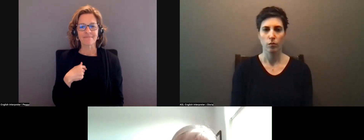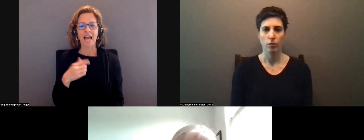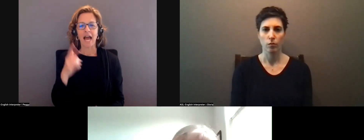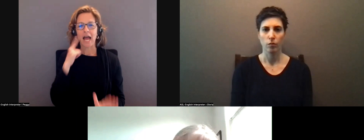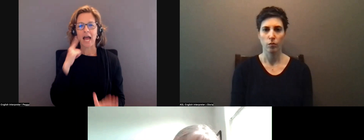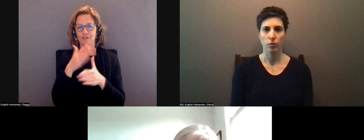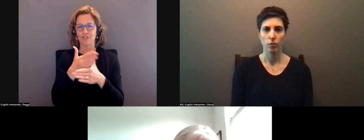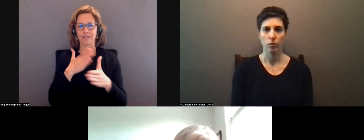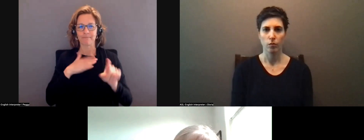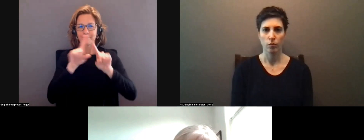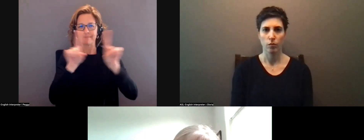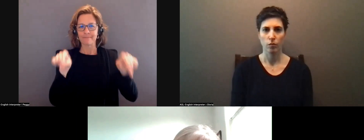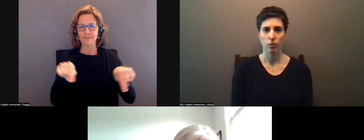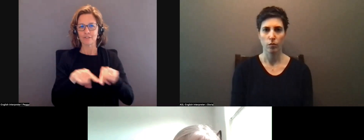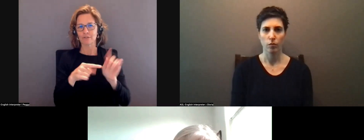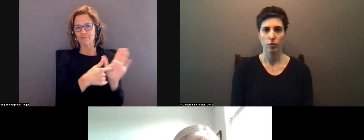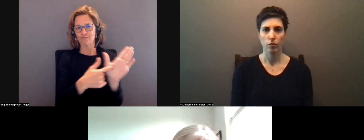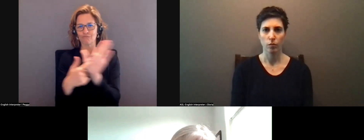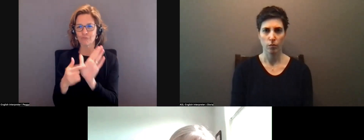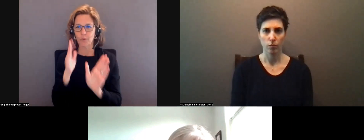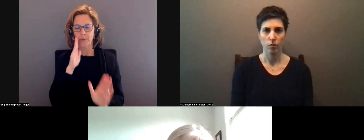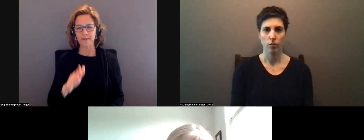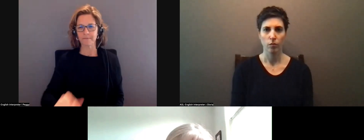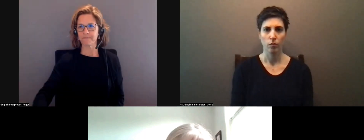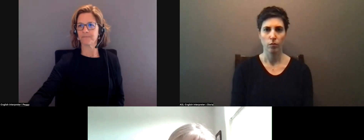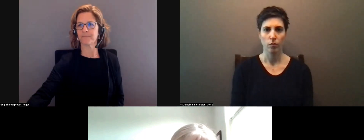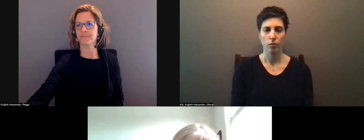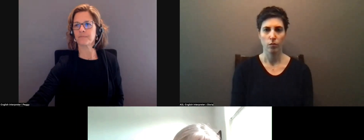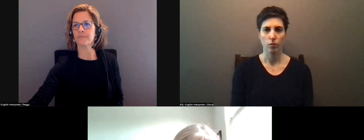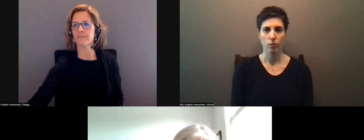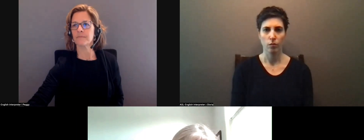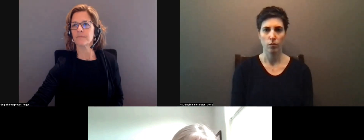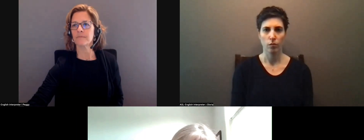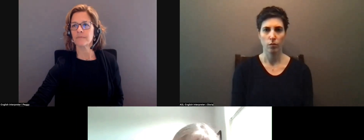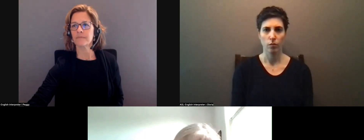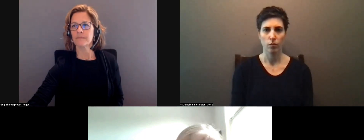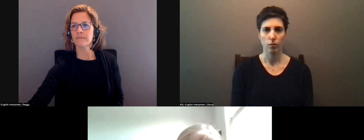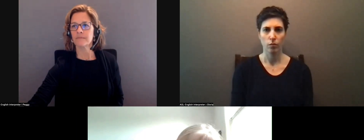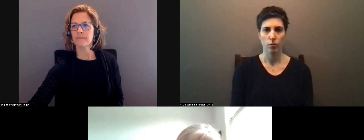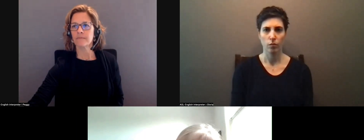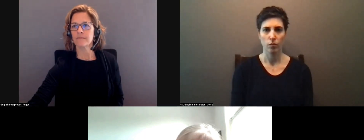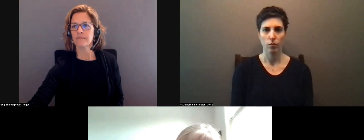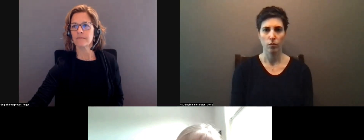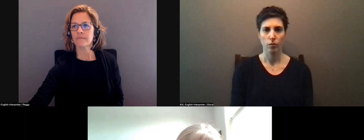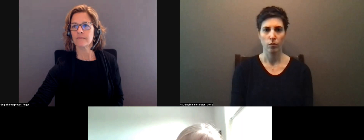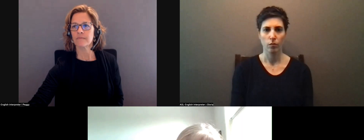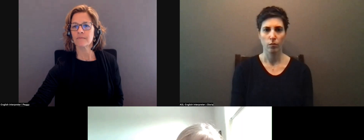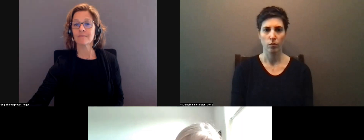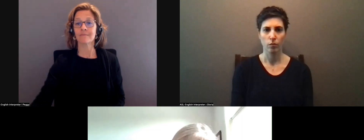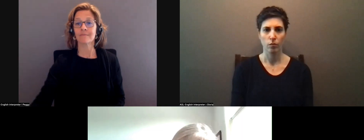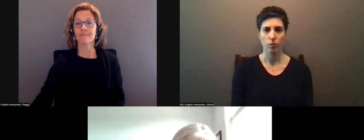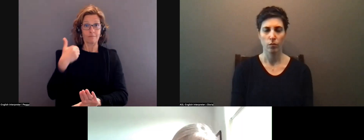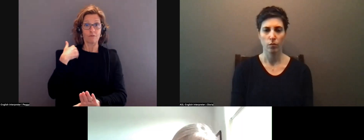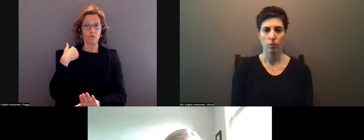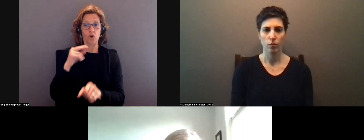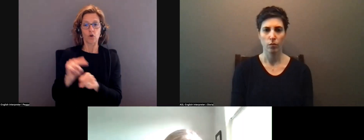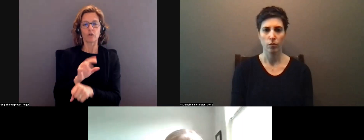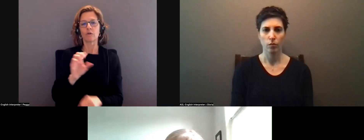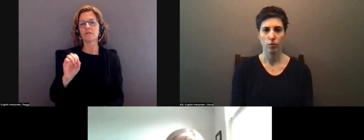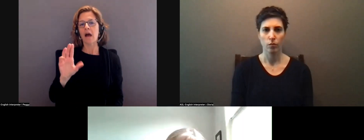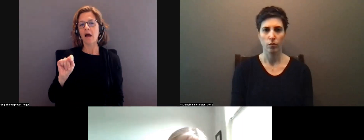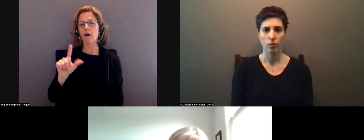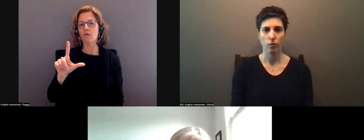my screen. We went from using Outlook as our calendar and